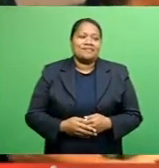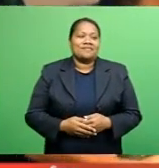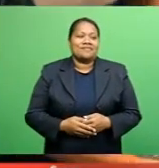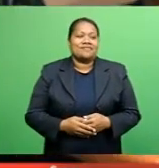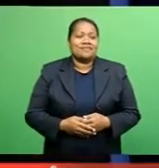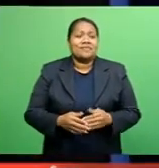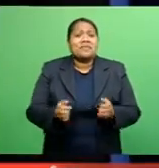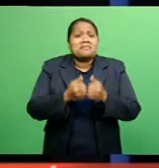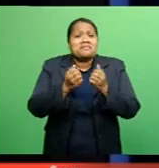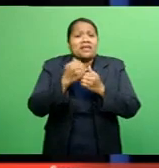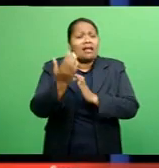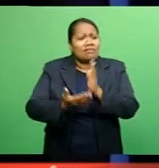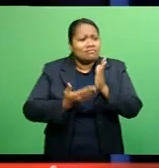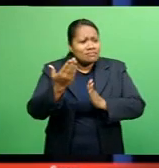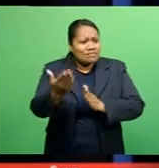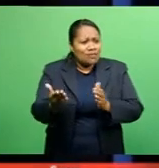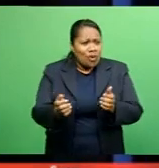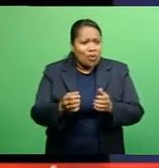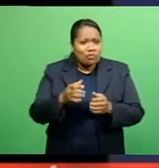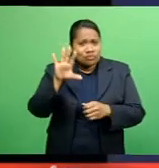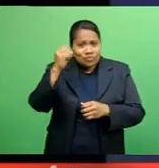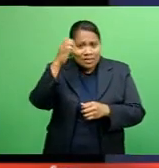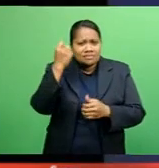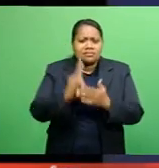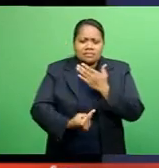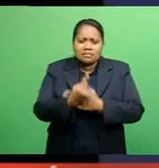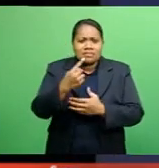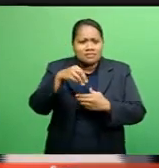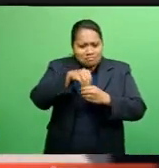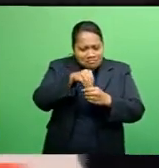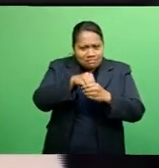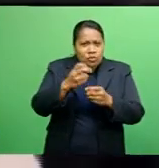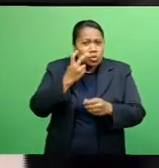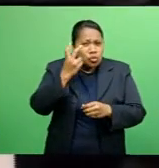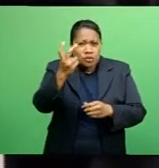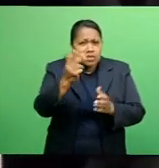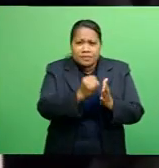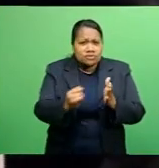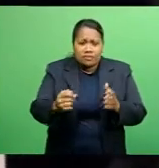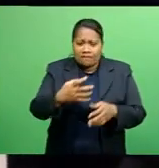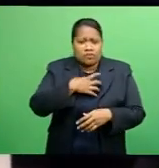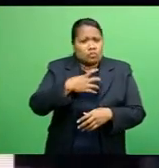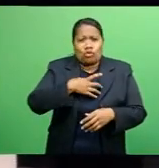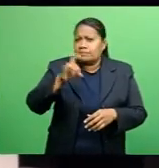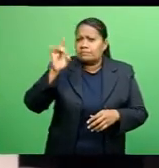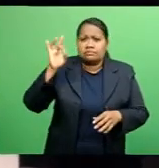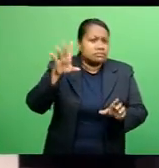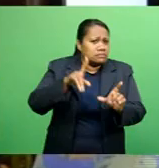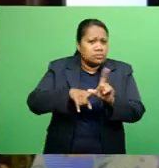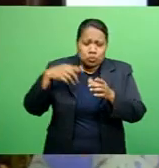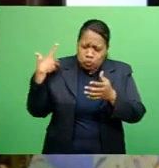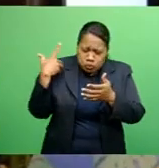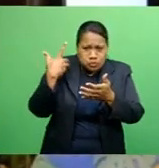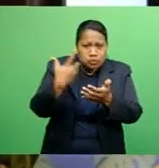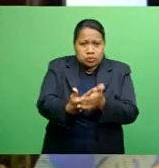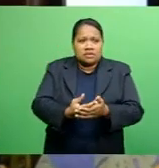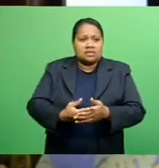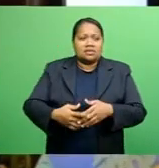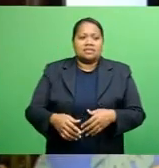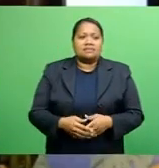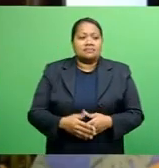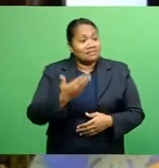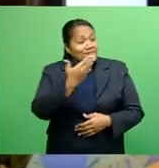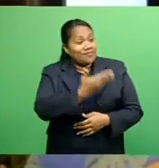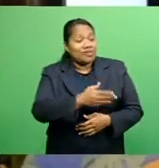these award winners have been serving in the tourism industry for more than a decade. Tourism is my life. I grew